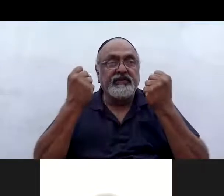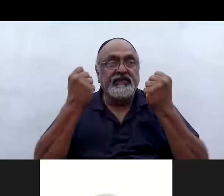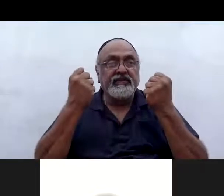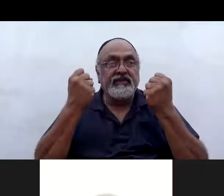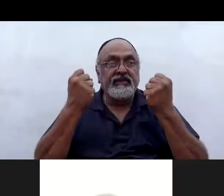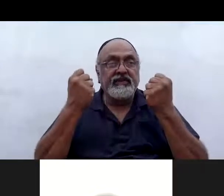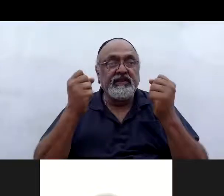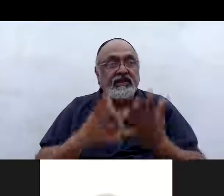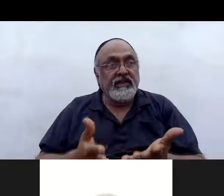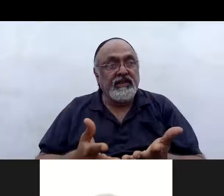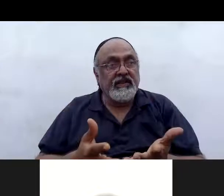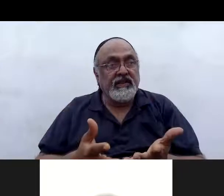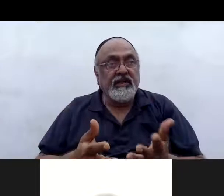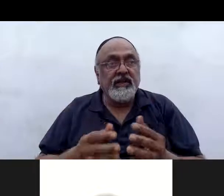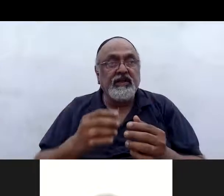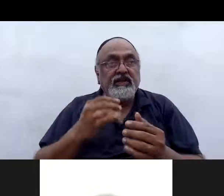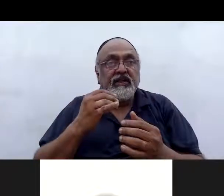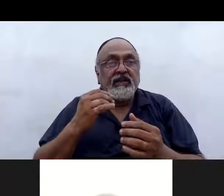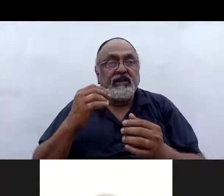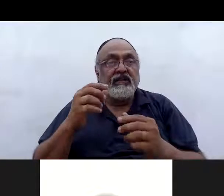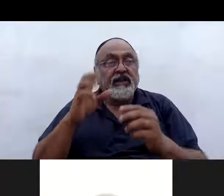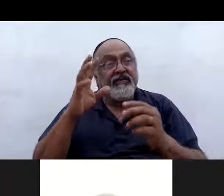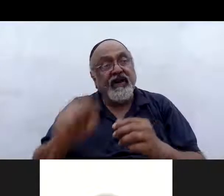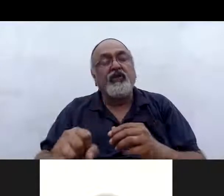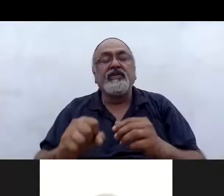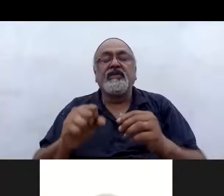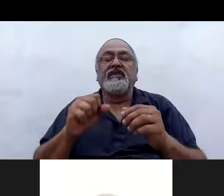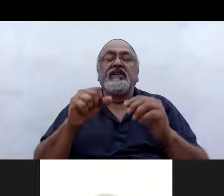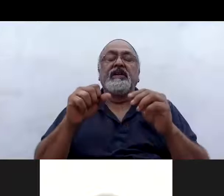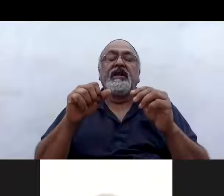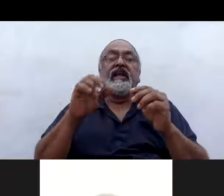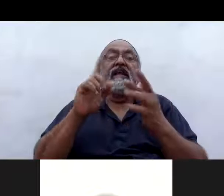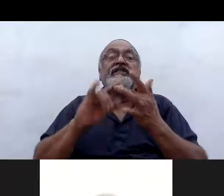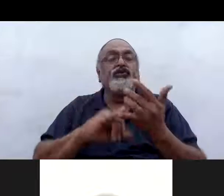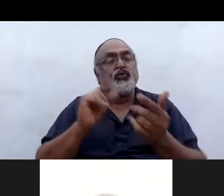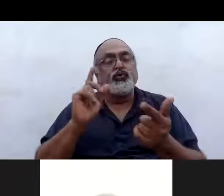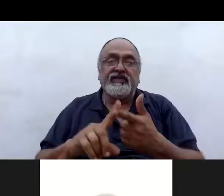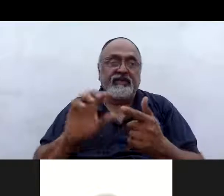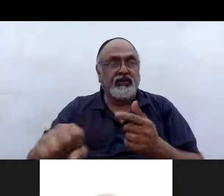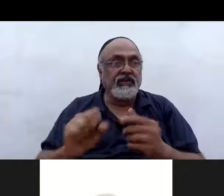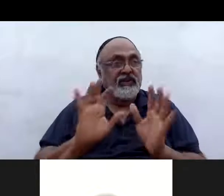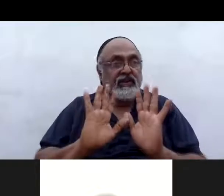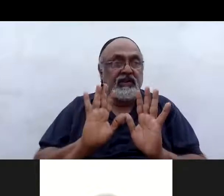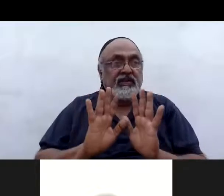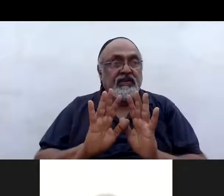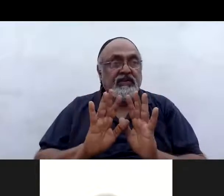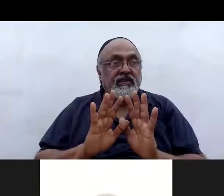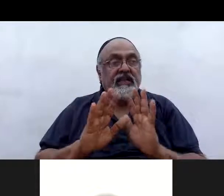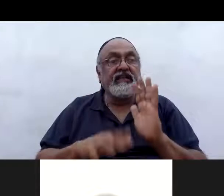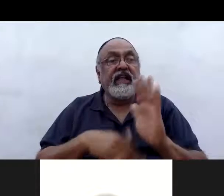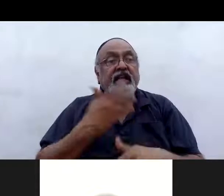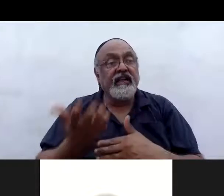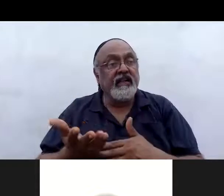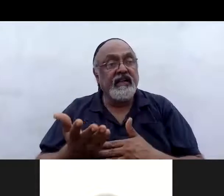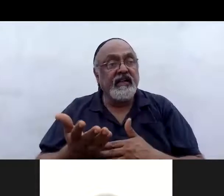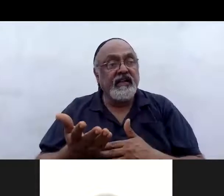And by doing so, you can find the issues of a given judgment. Next, when they are discussing a particular issue, they